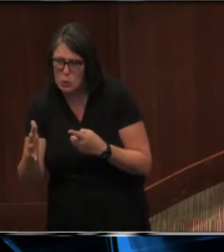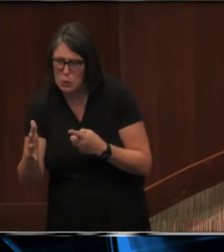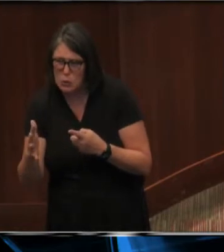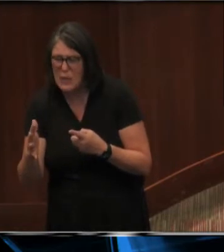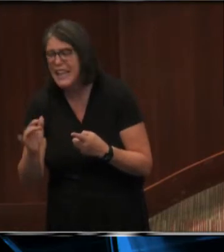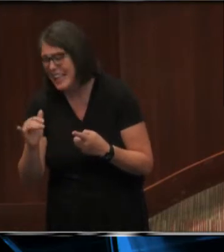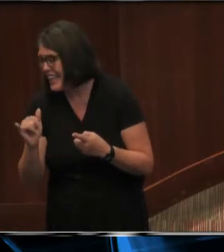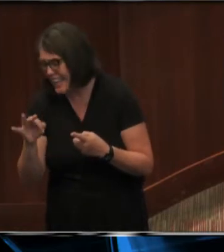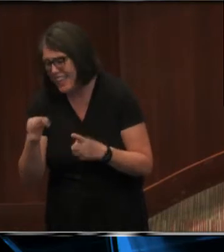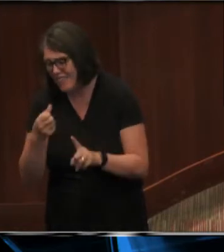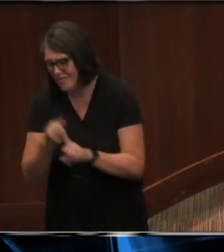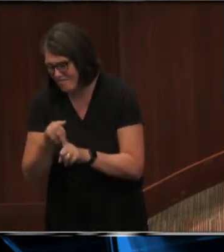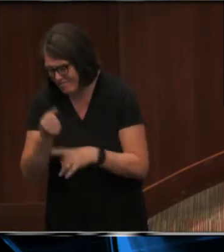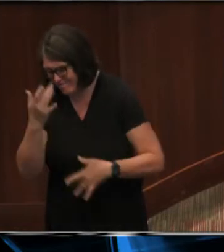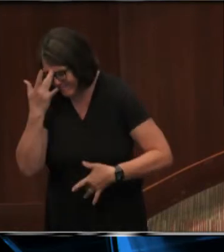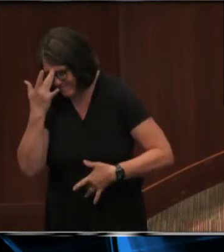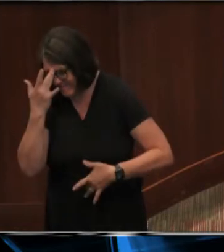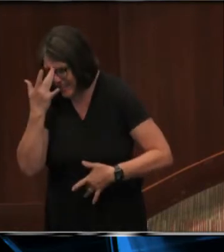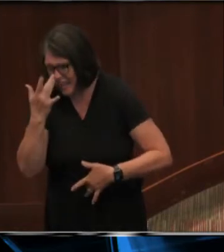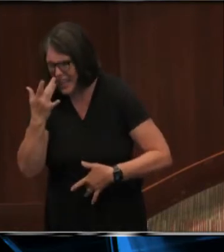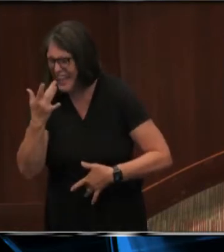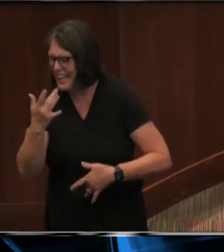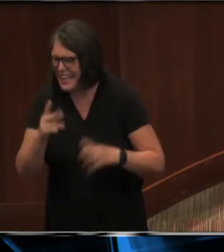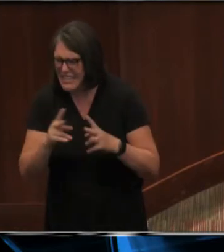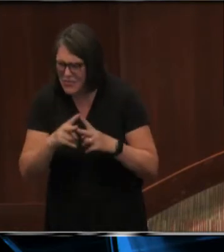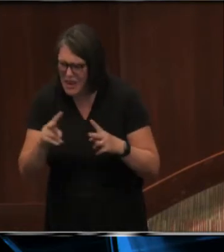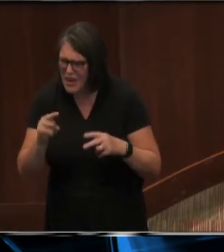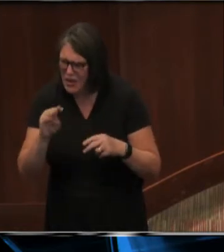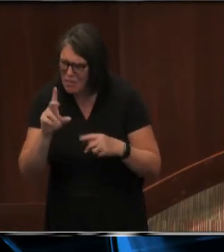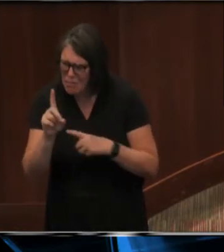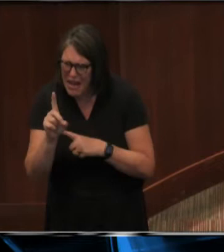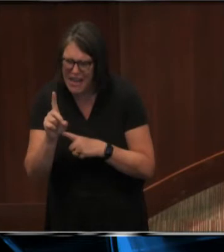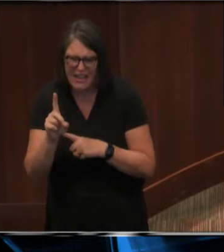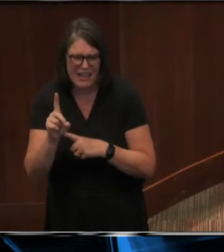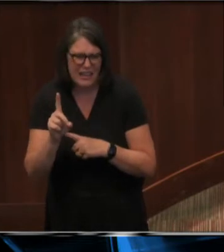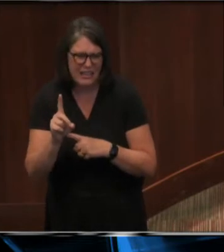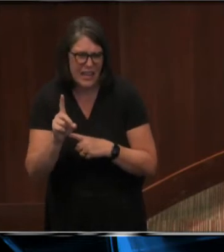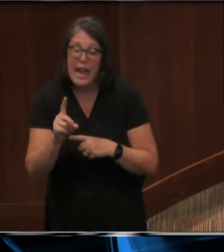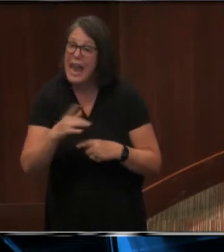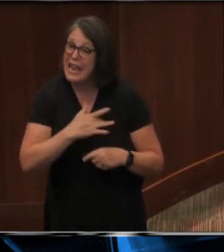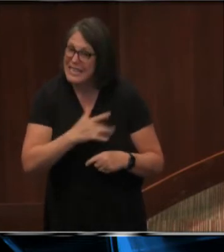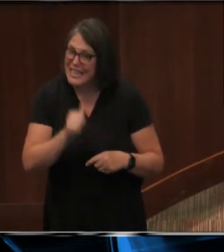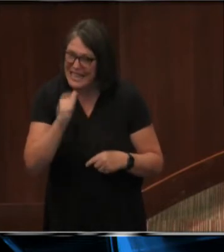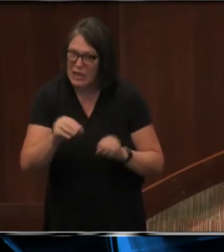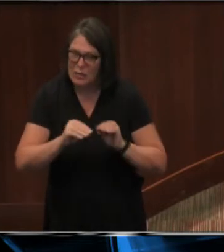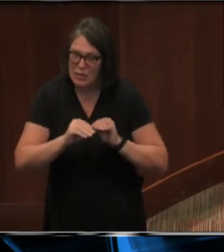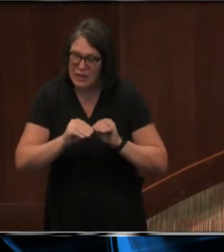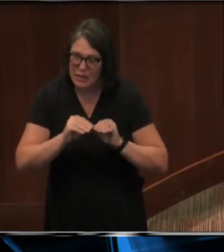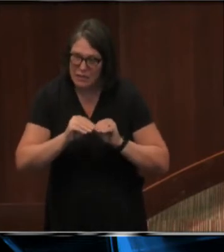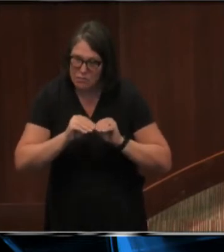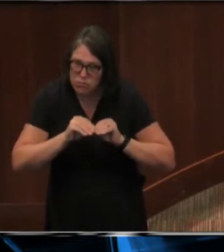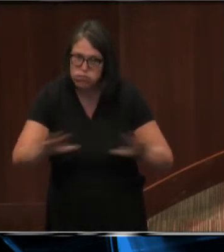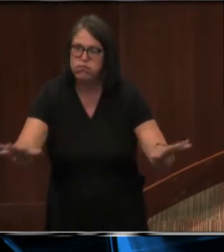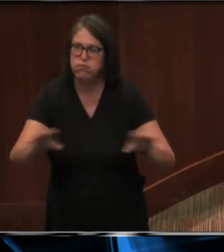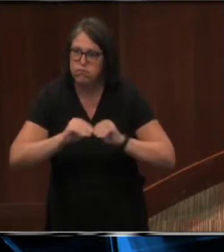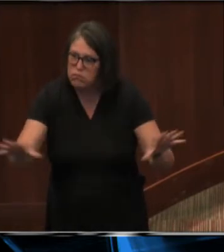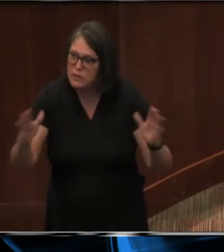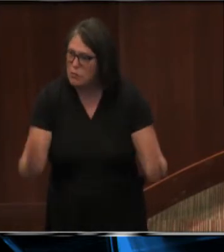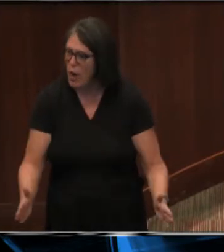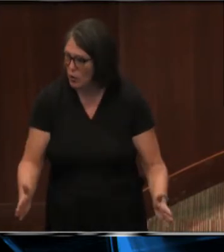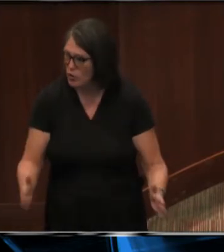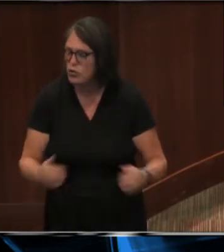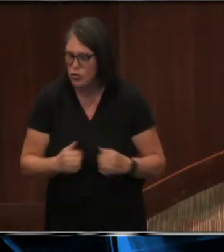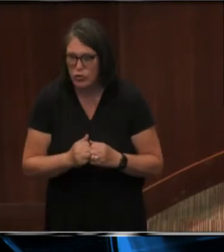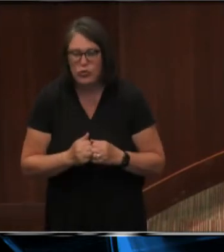get infected, have really very mild and tend to not be as infectious. They tend not to spread the virus as much.